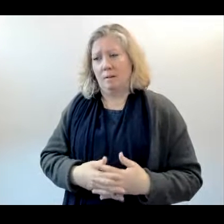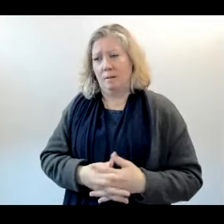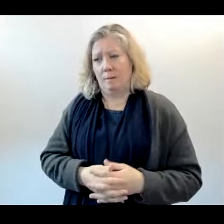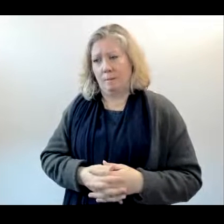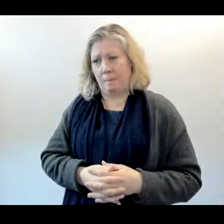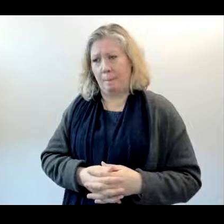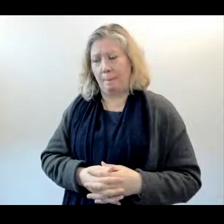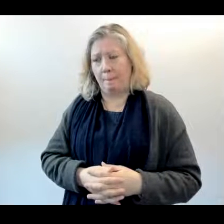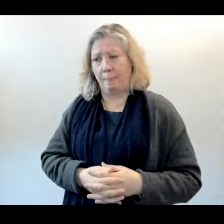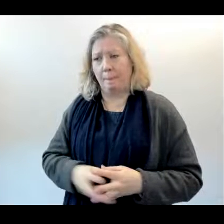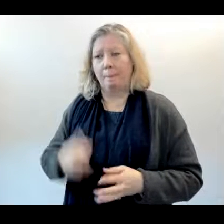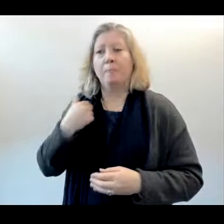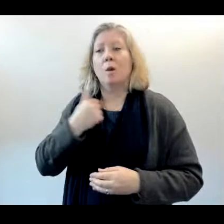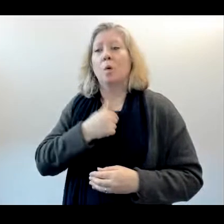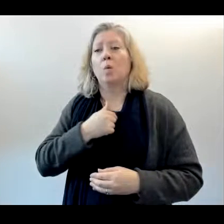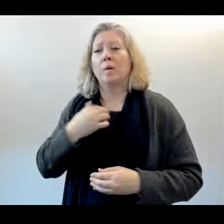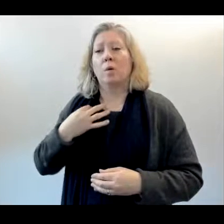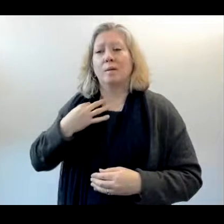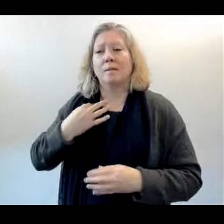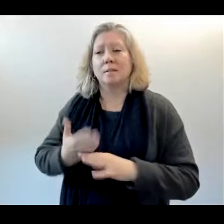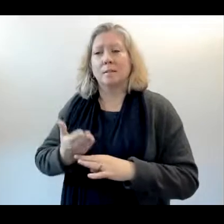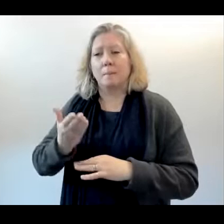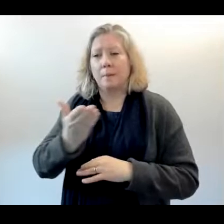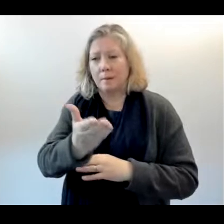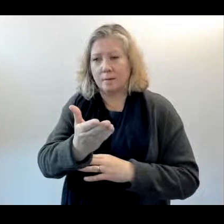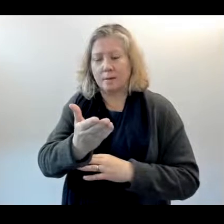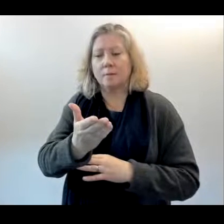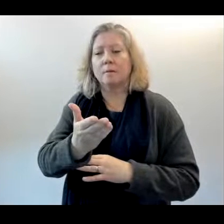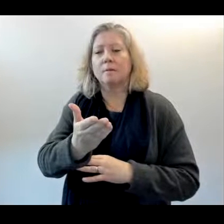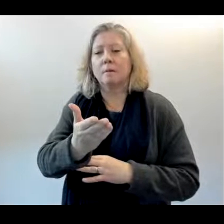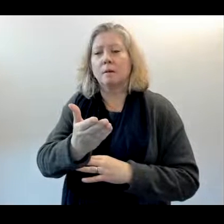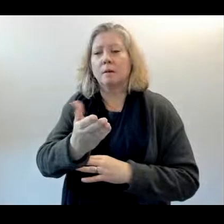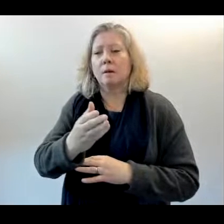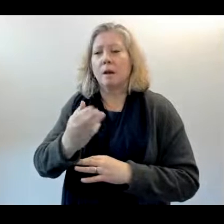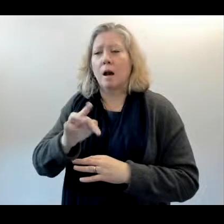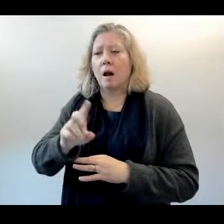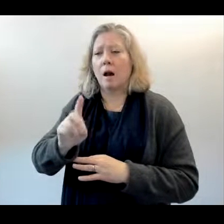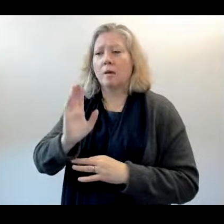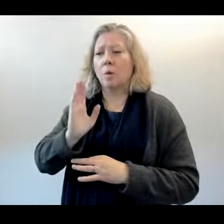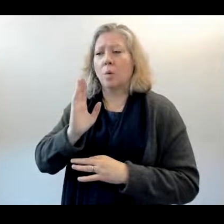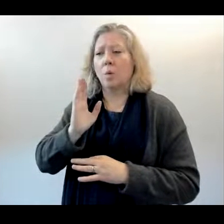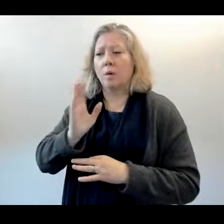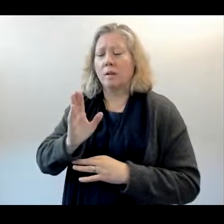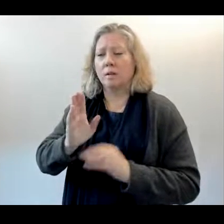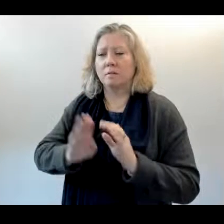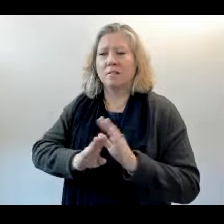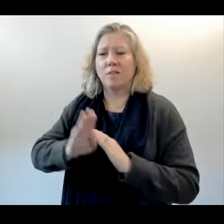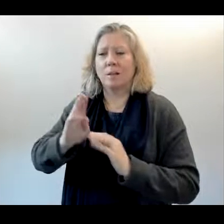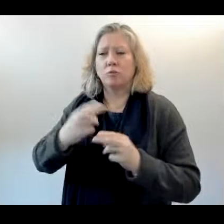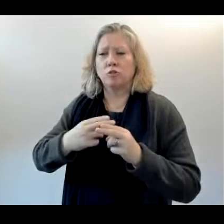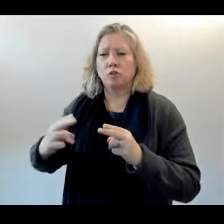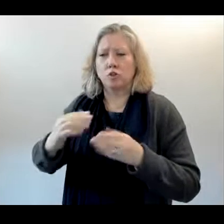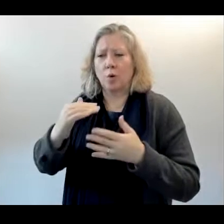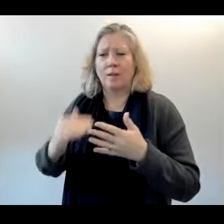We will submit the application, and I think it's the HUD will develop a short list. And as we